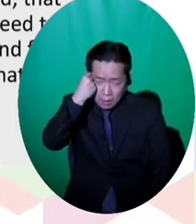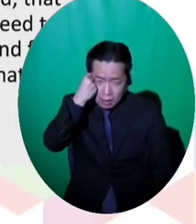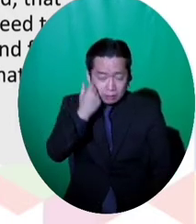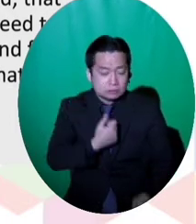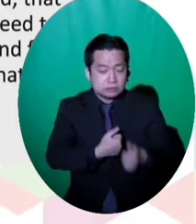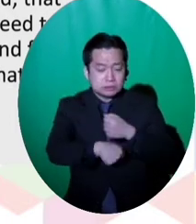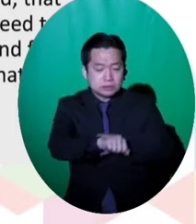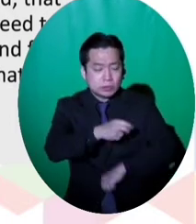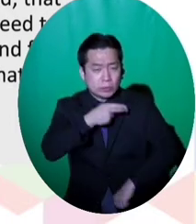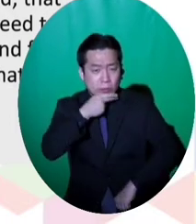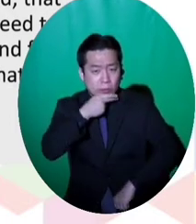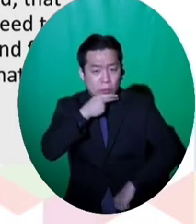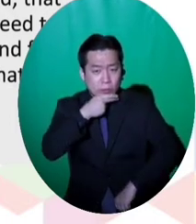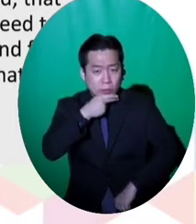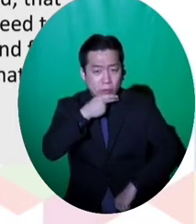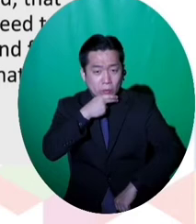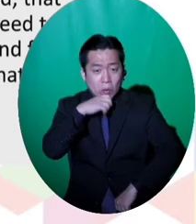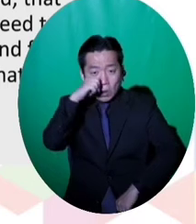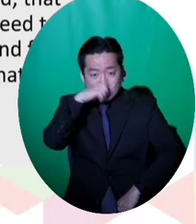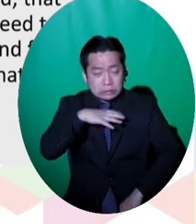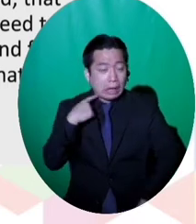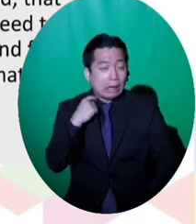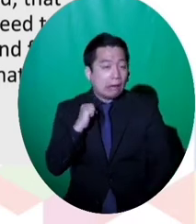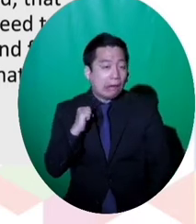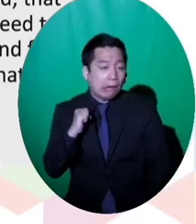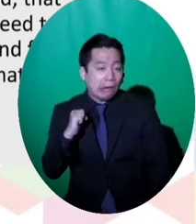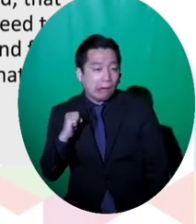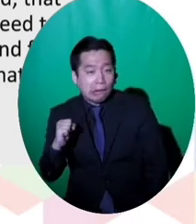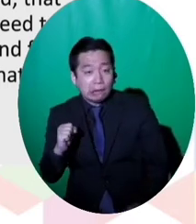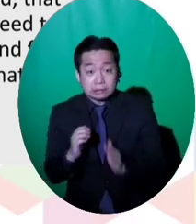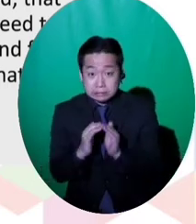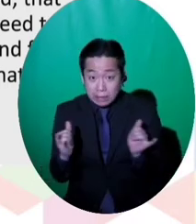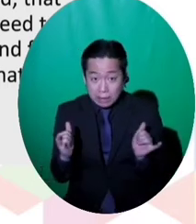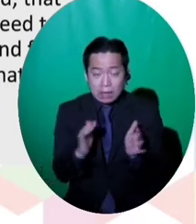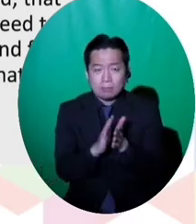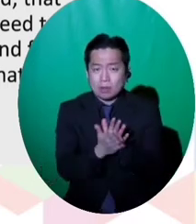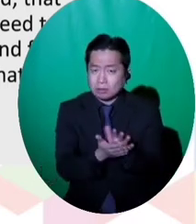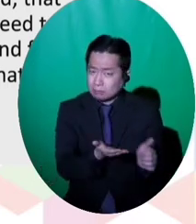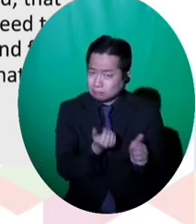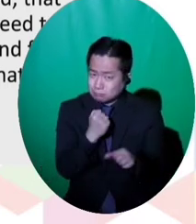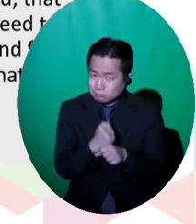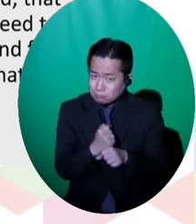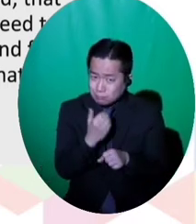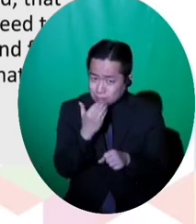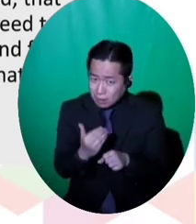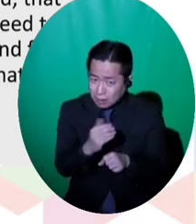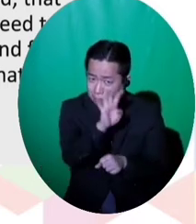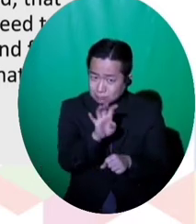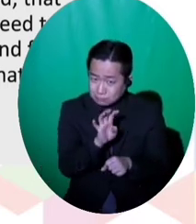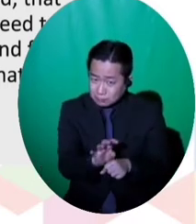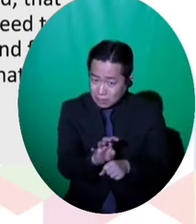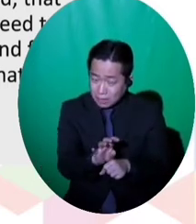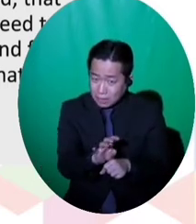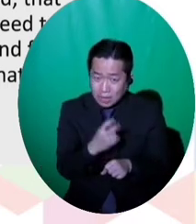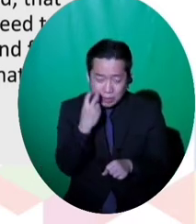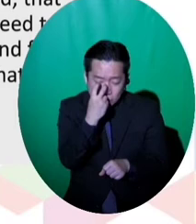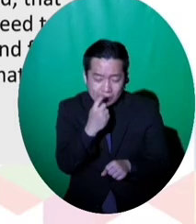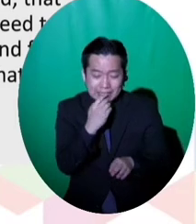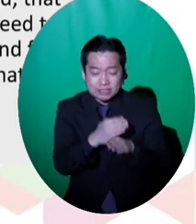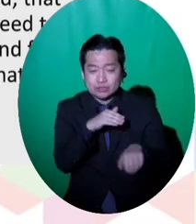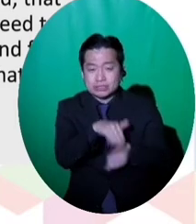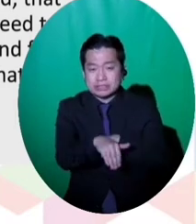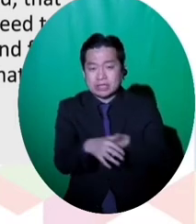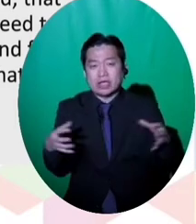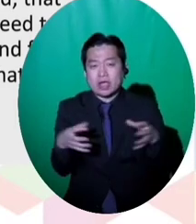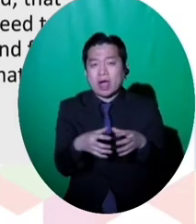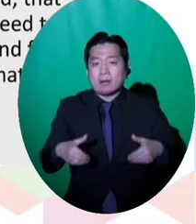where I really think putting care and democracy together becomes helpful. because the way we learn to make political